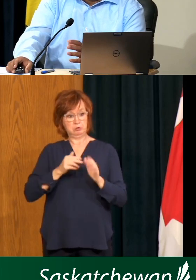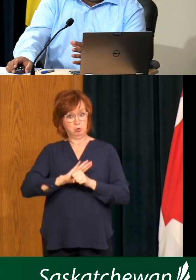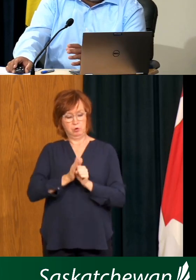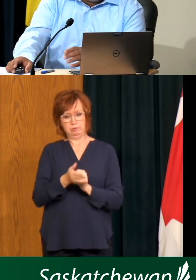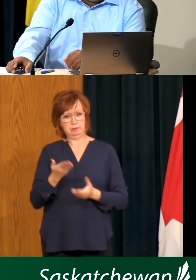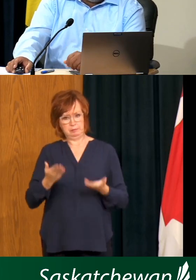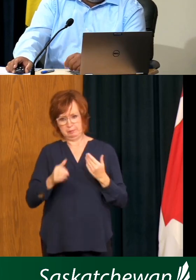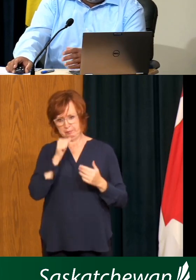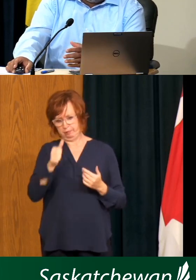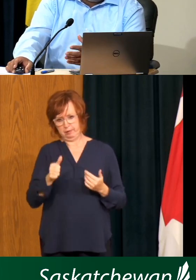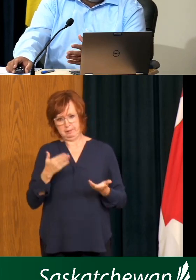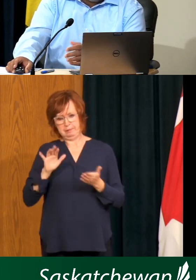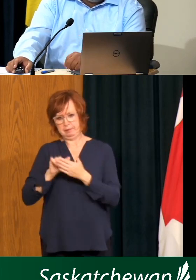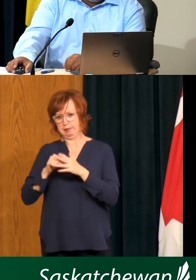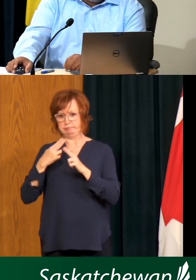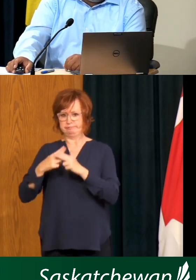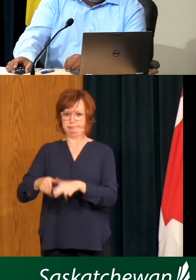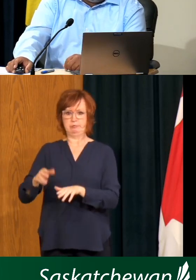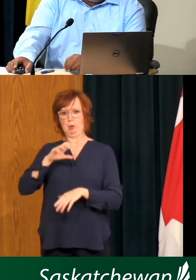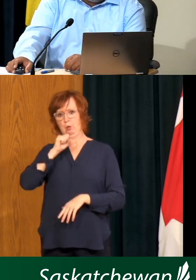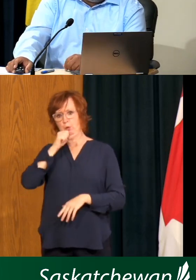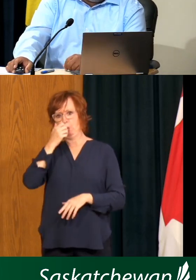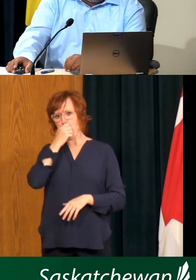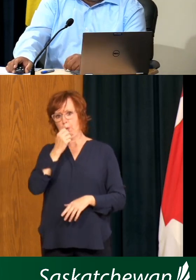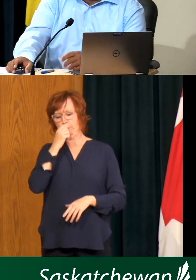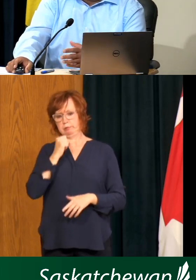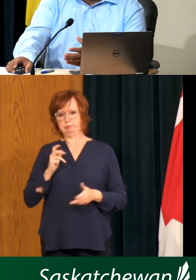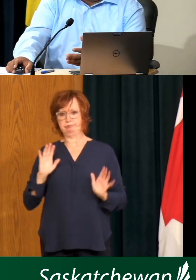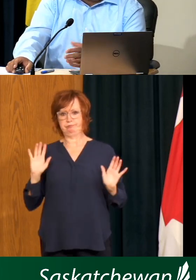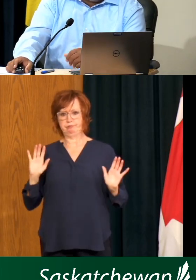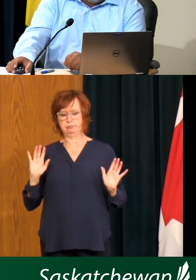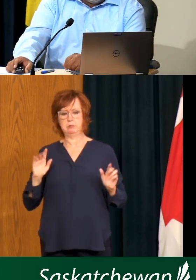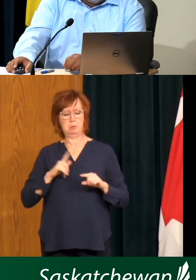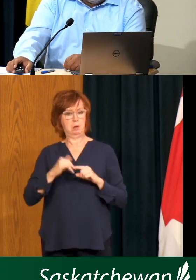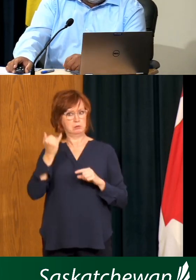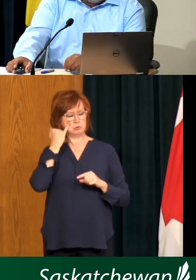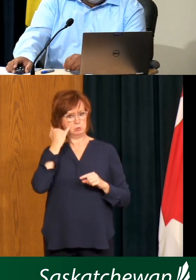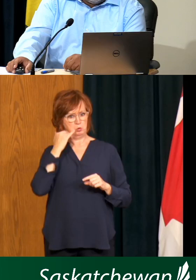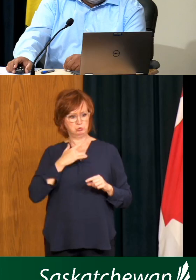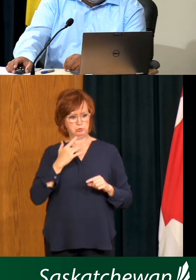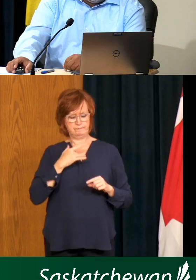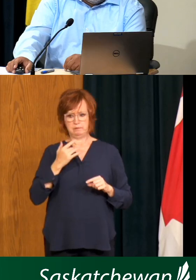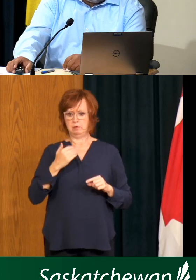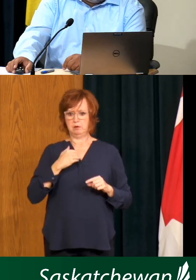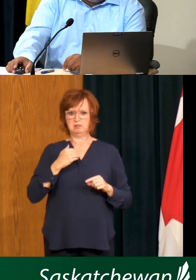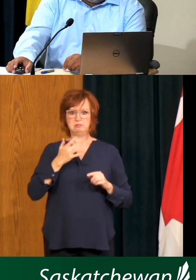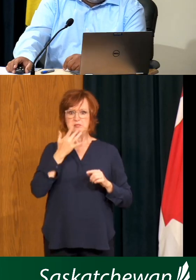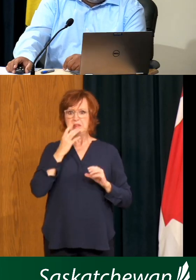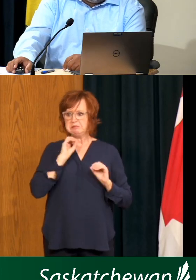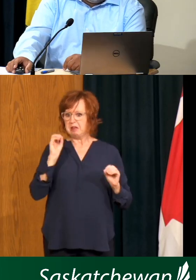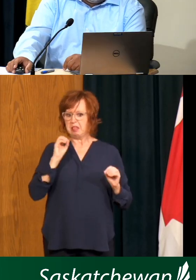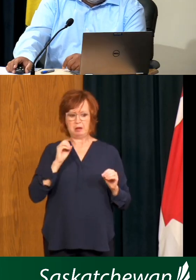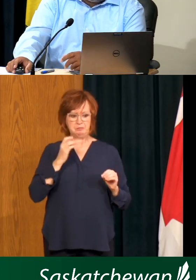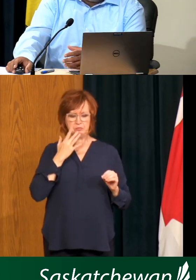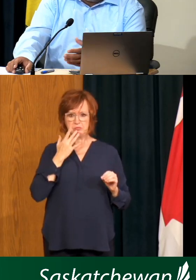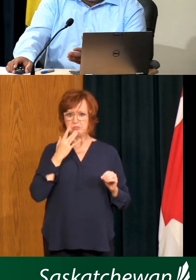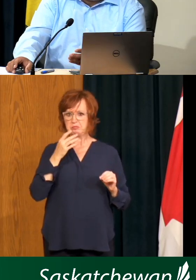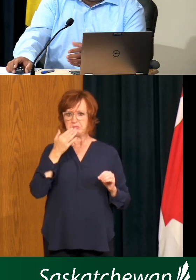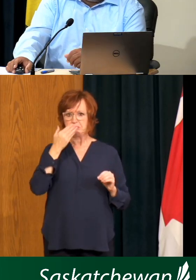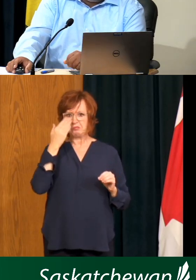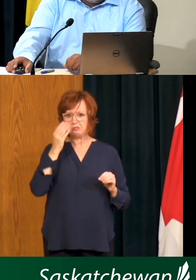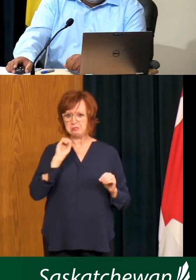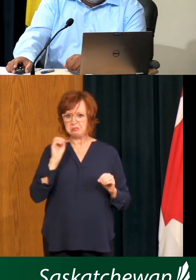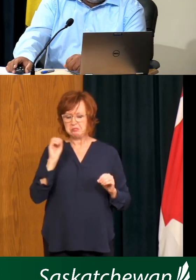reasons. But of course, that's one of the signs for which you should seek testing for COVID. And of course, aches and